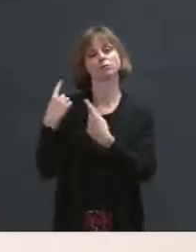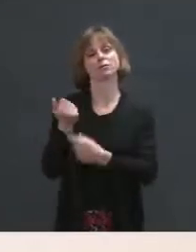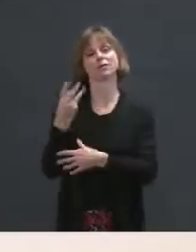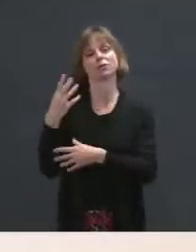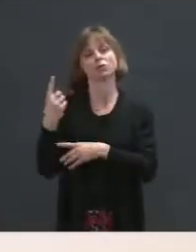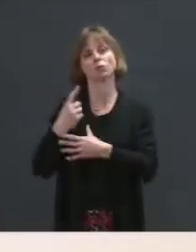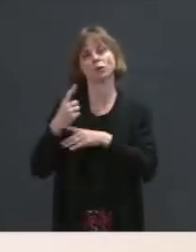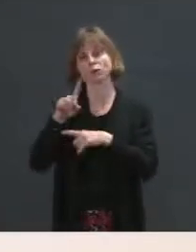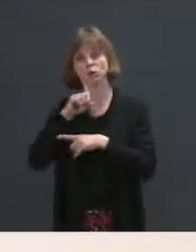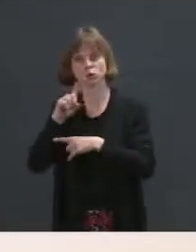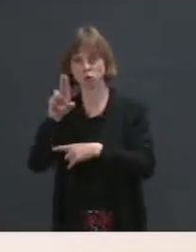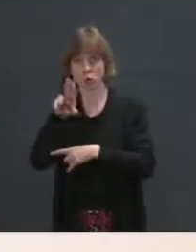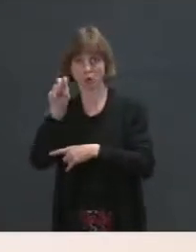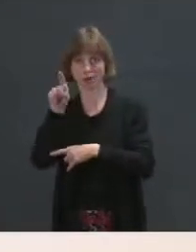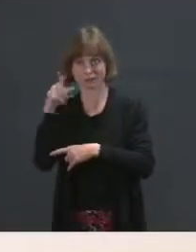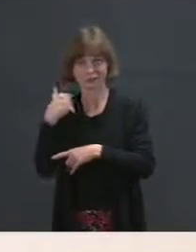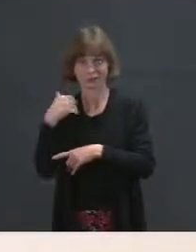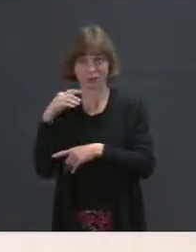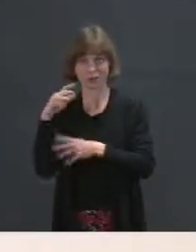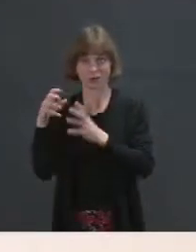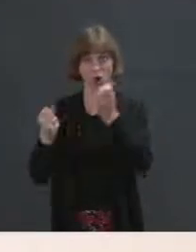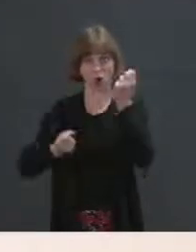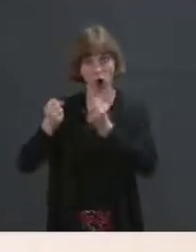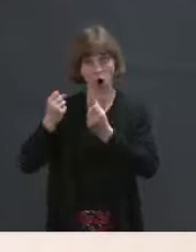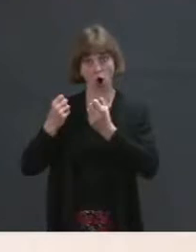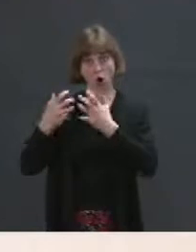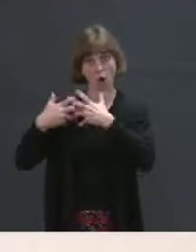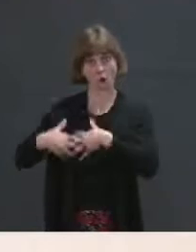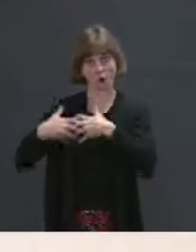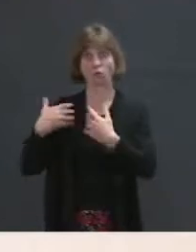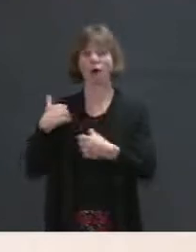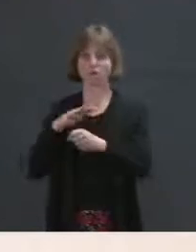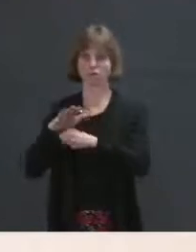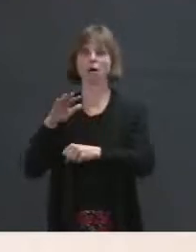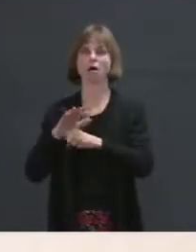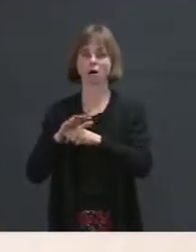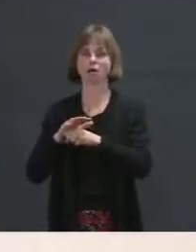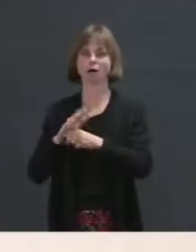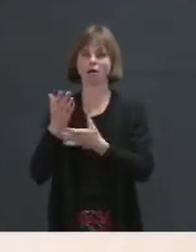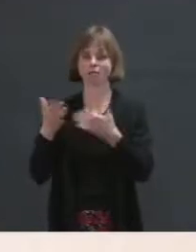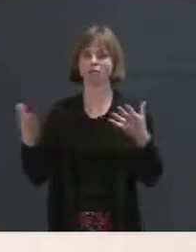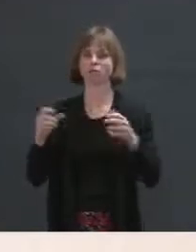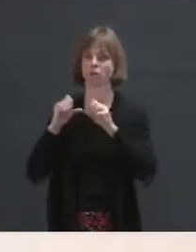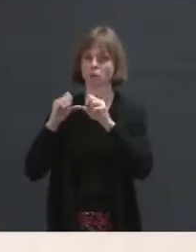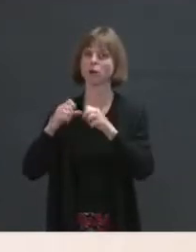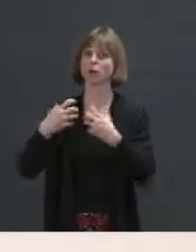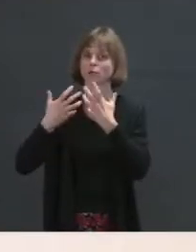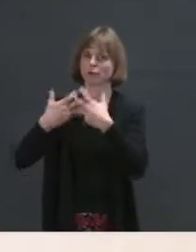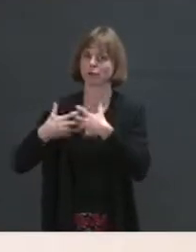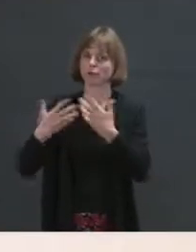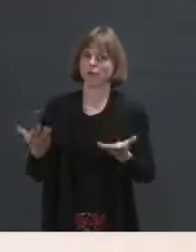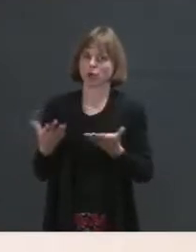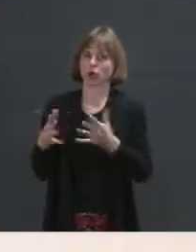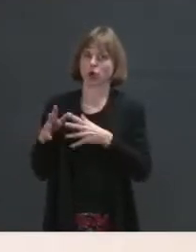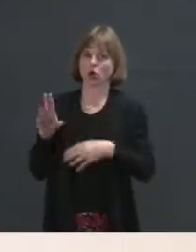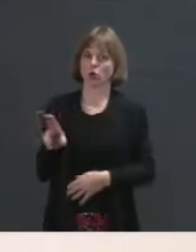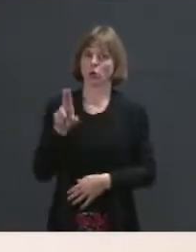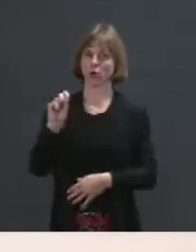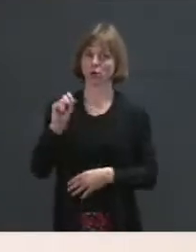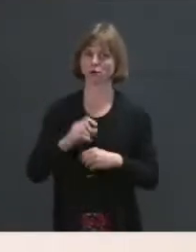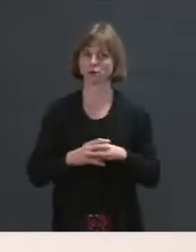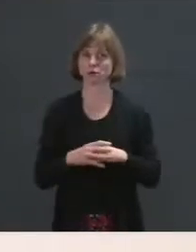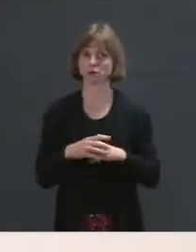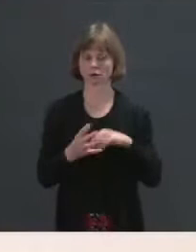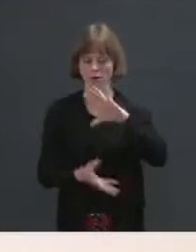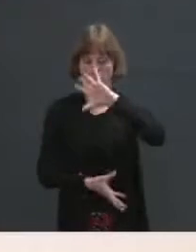have the parts they need to keep making cars here in America. But we expect that by taking this type of comprehensive